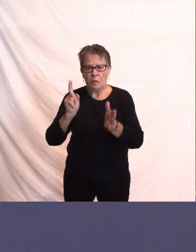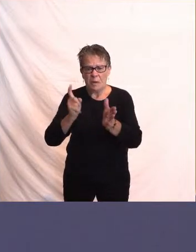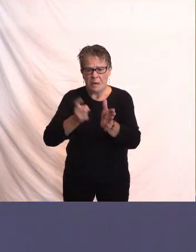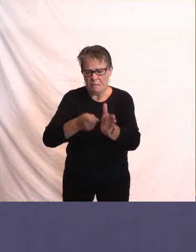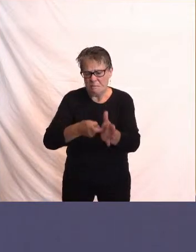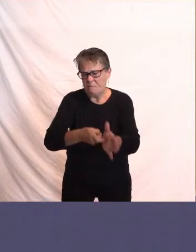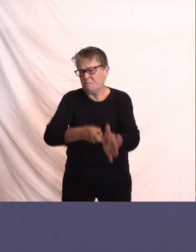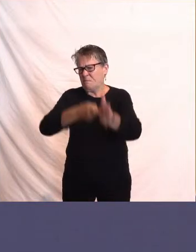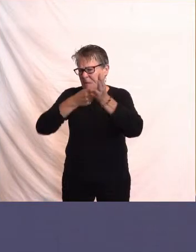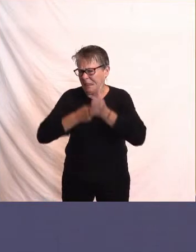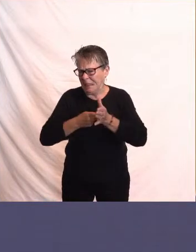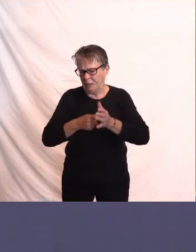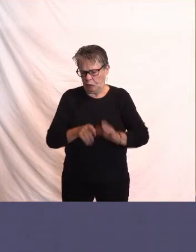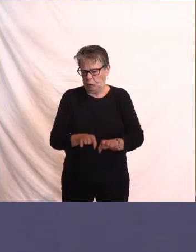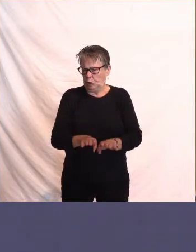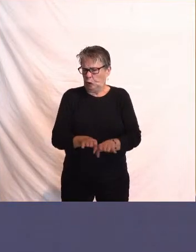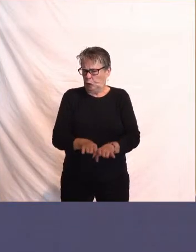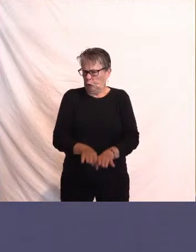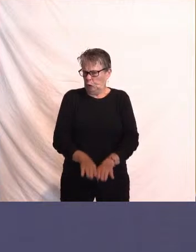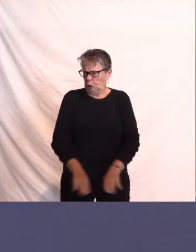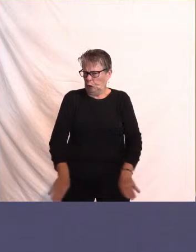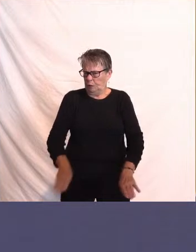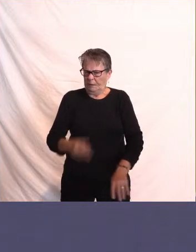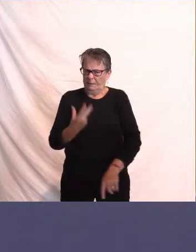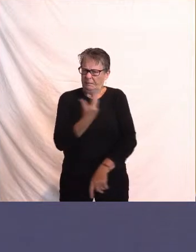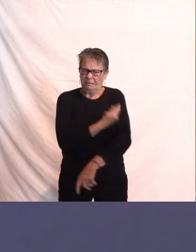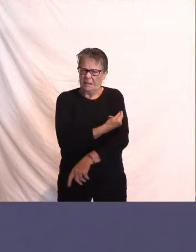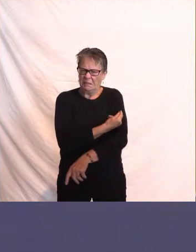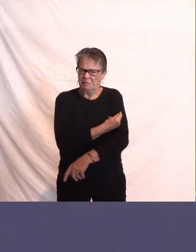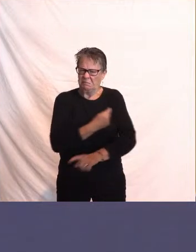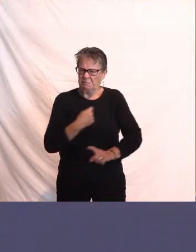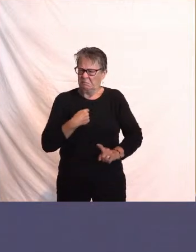it, but it's an option I think we leave on the table.